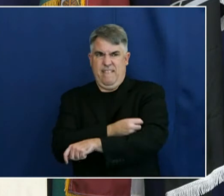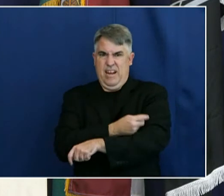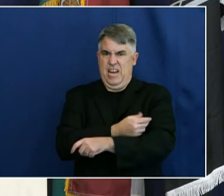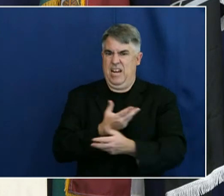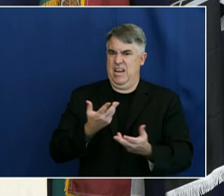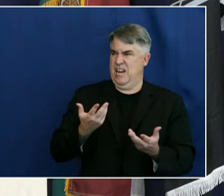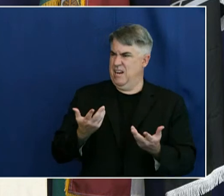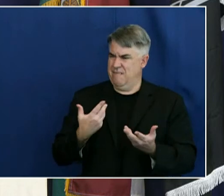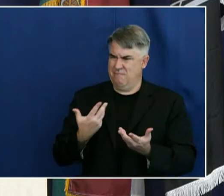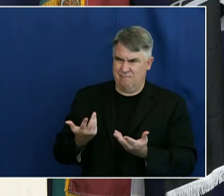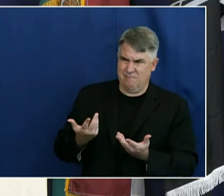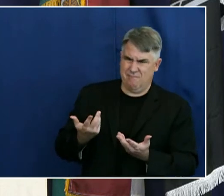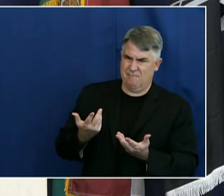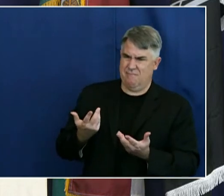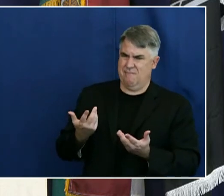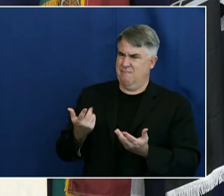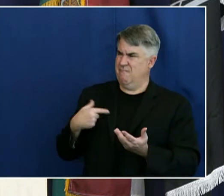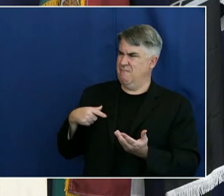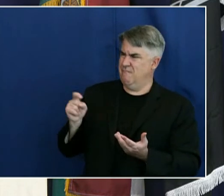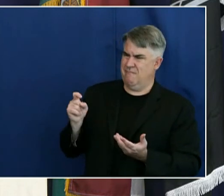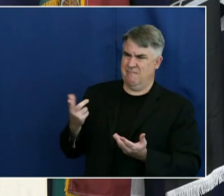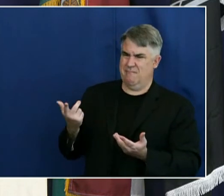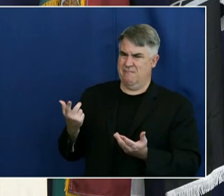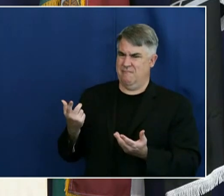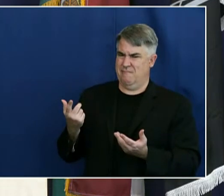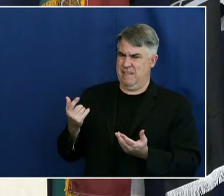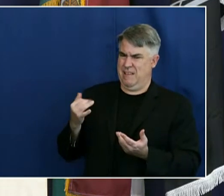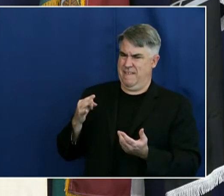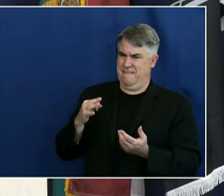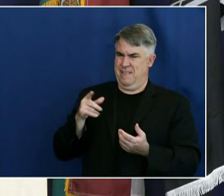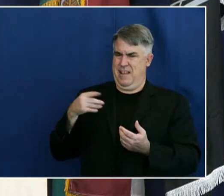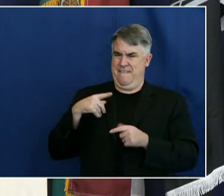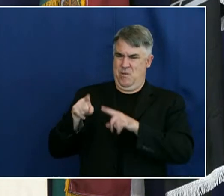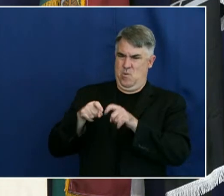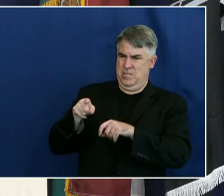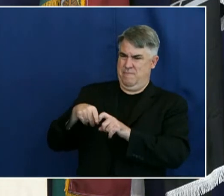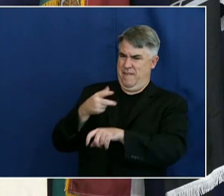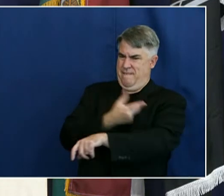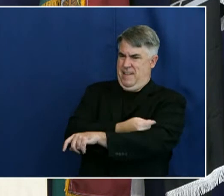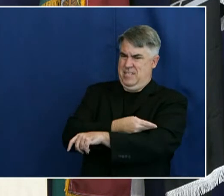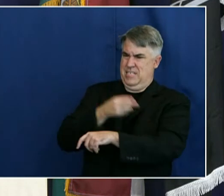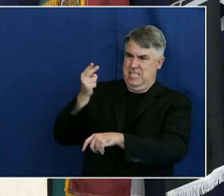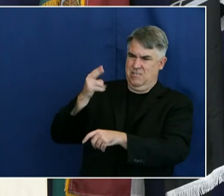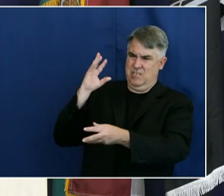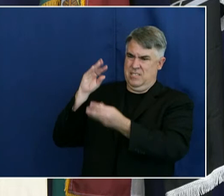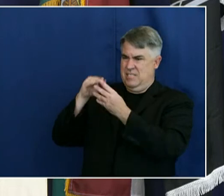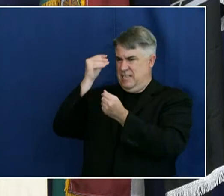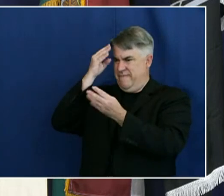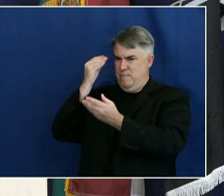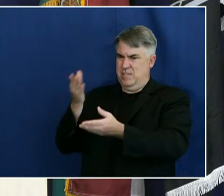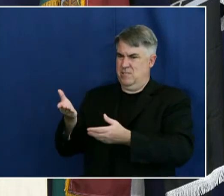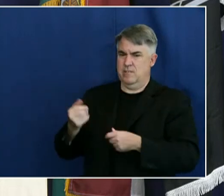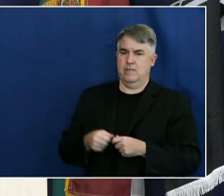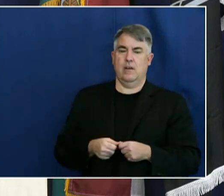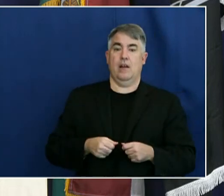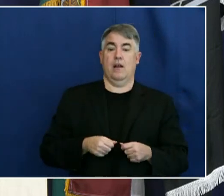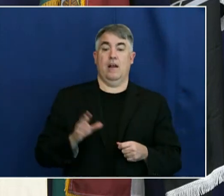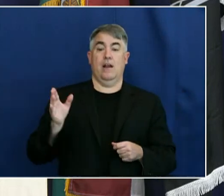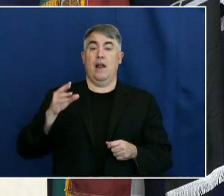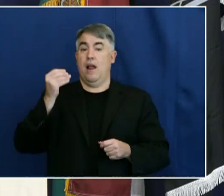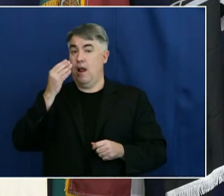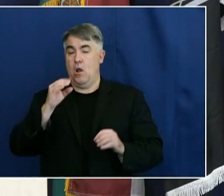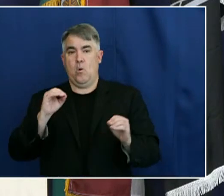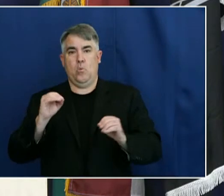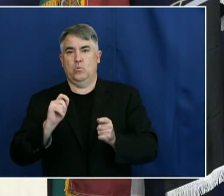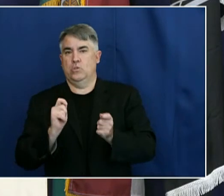continuing to go to the county for questions about dose administering? Hunter, we haven't seen any change to what we've been